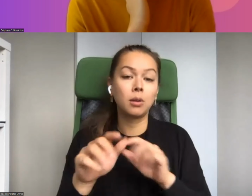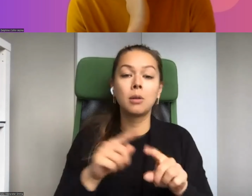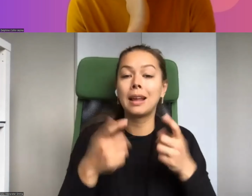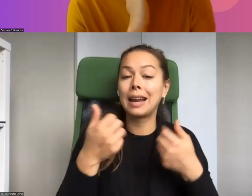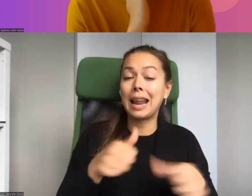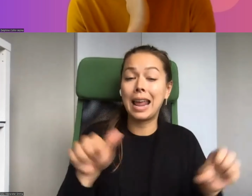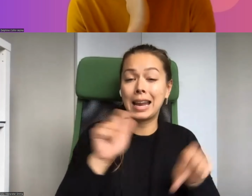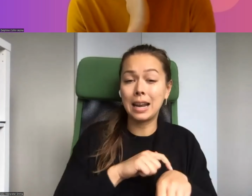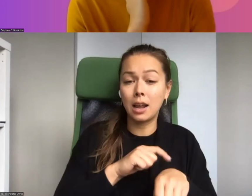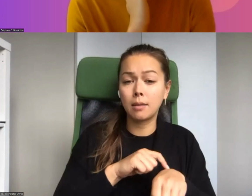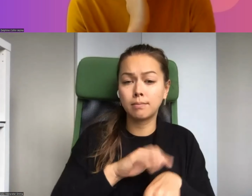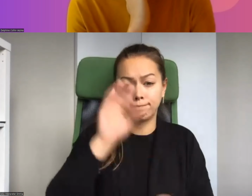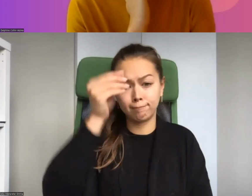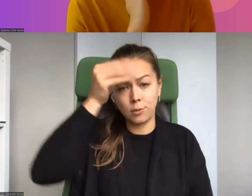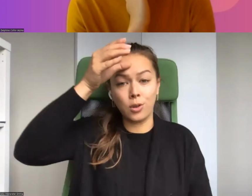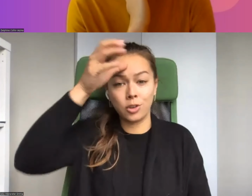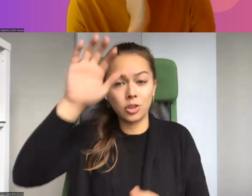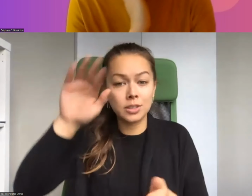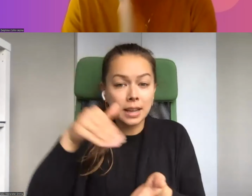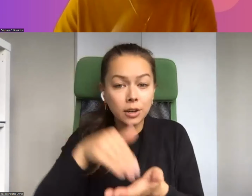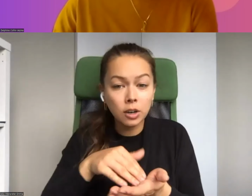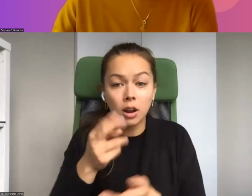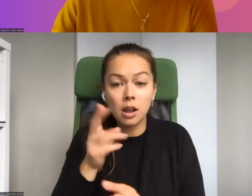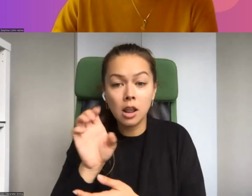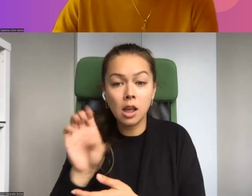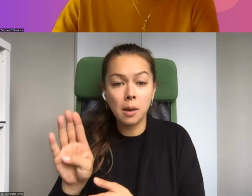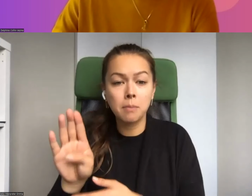to have access to the resources. Thank you very